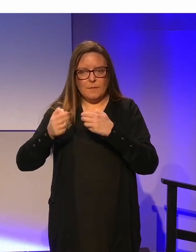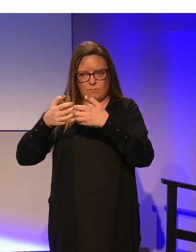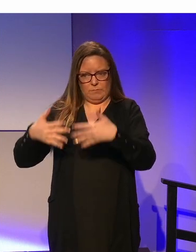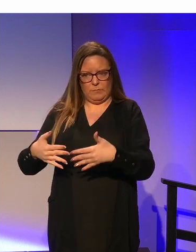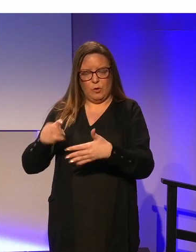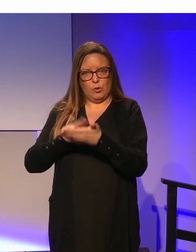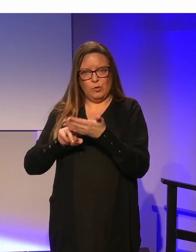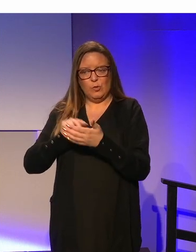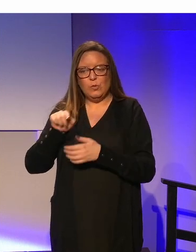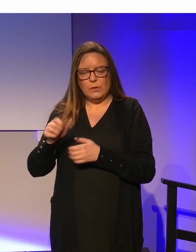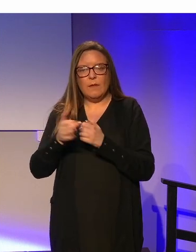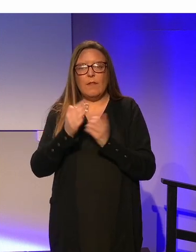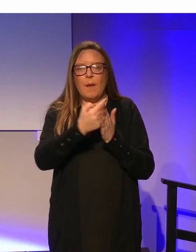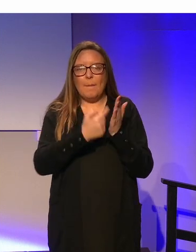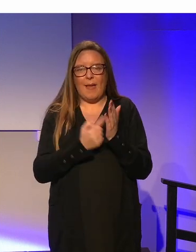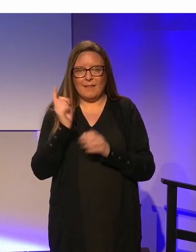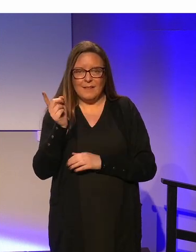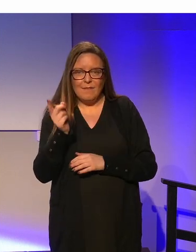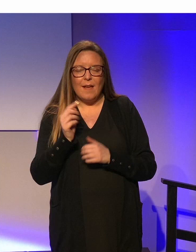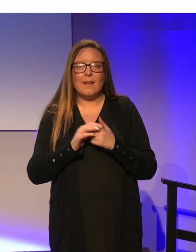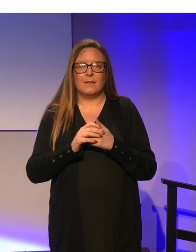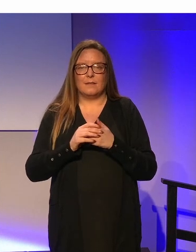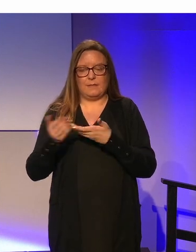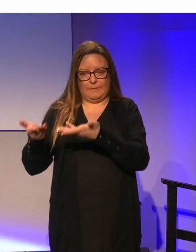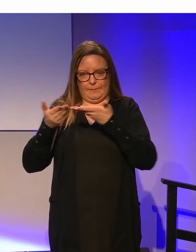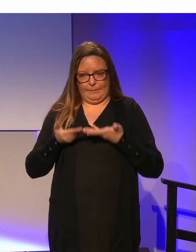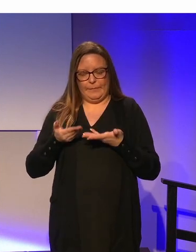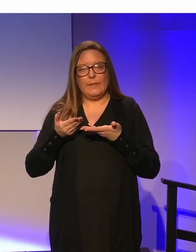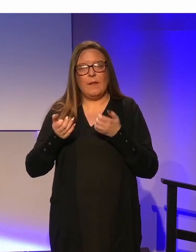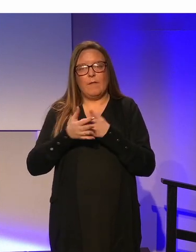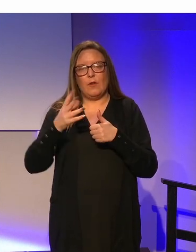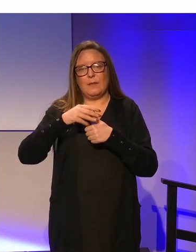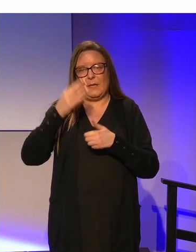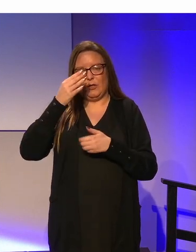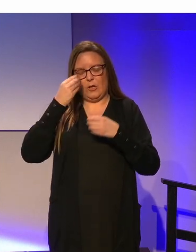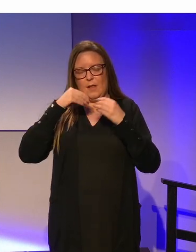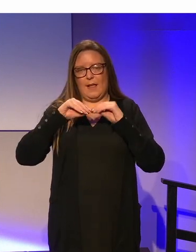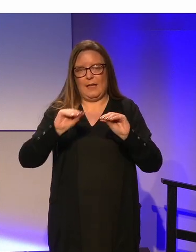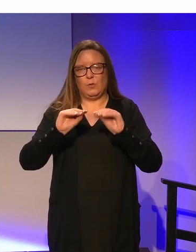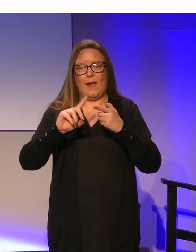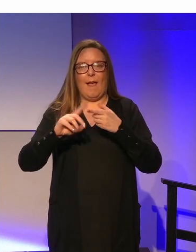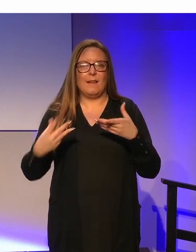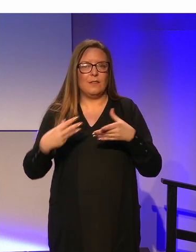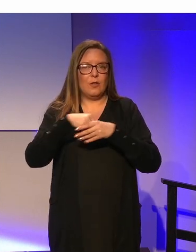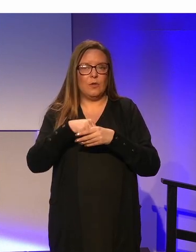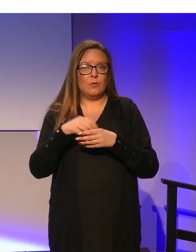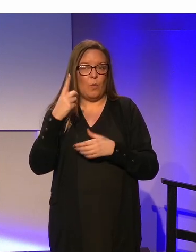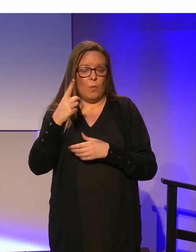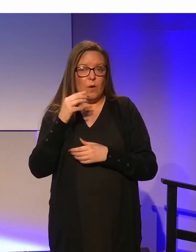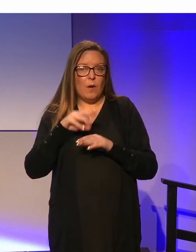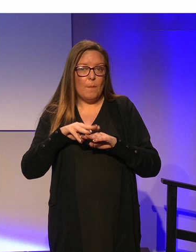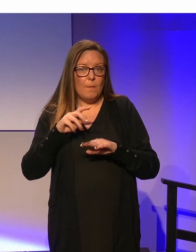as the basis for policy advice submitted to me as Minister for Special Education and Inclusion. And one of the